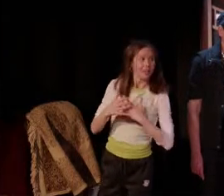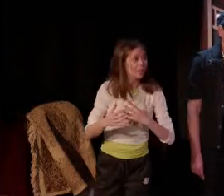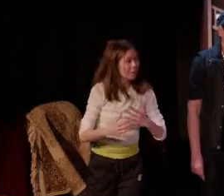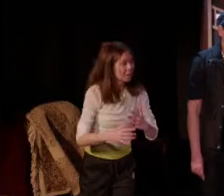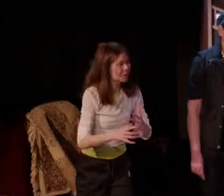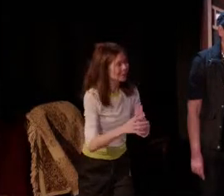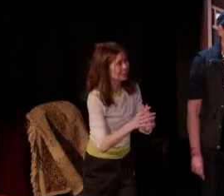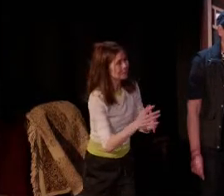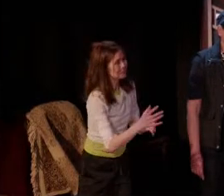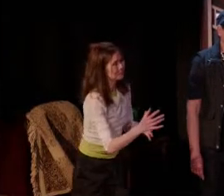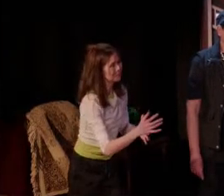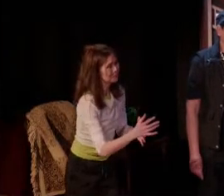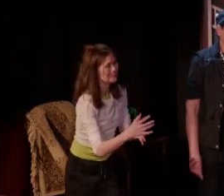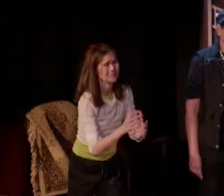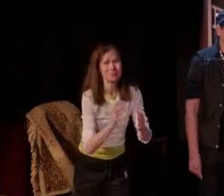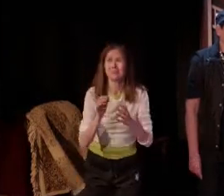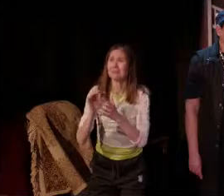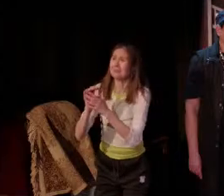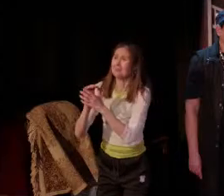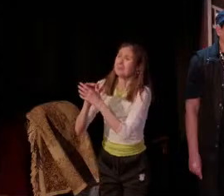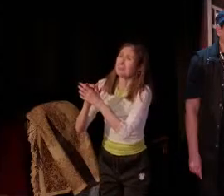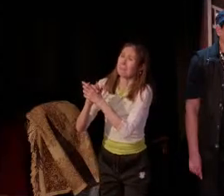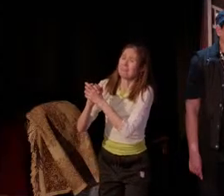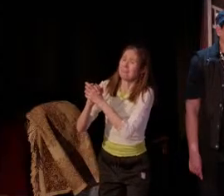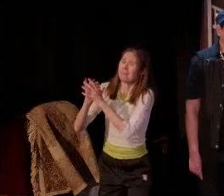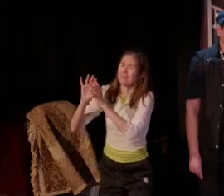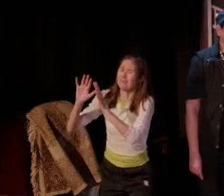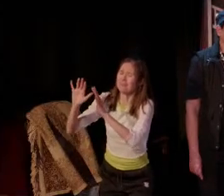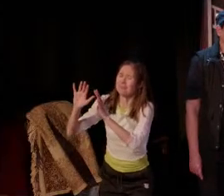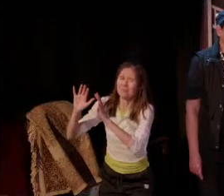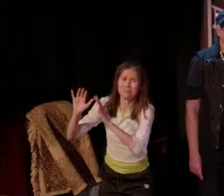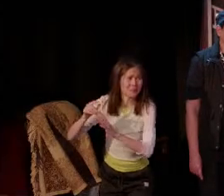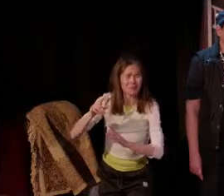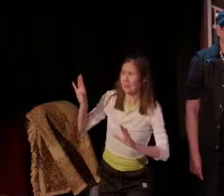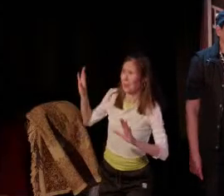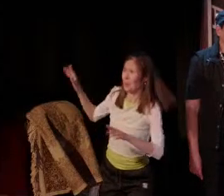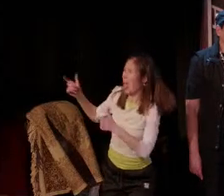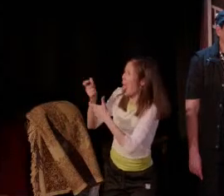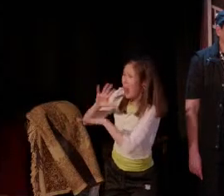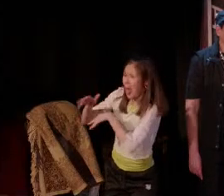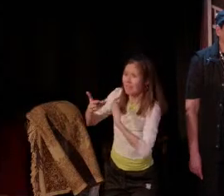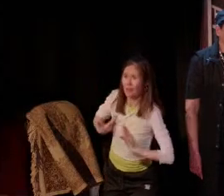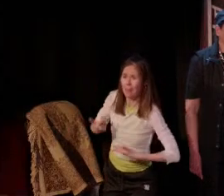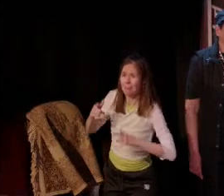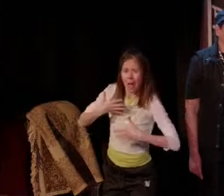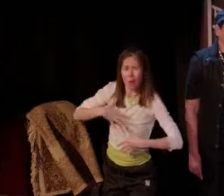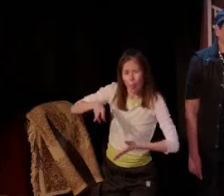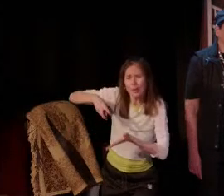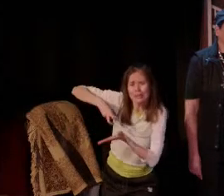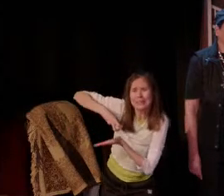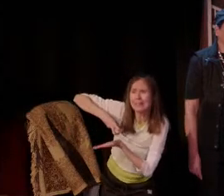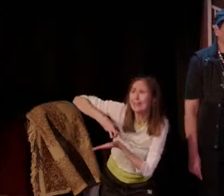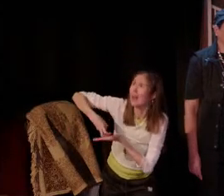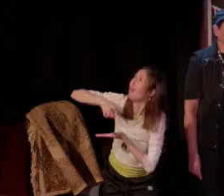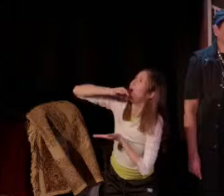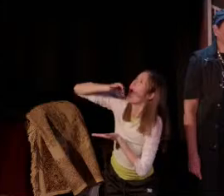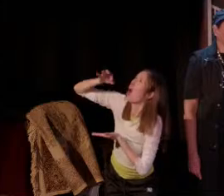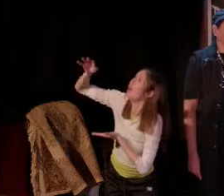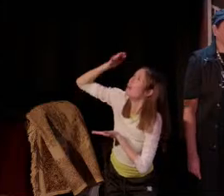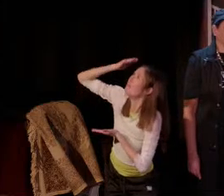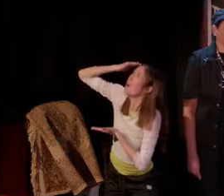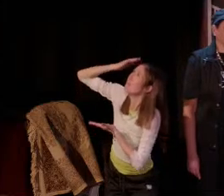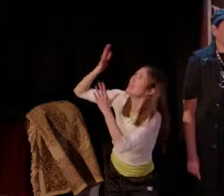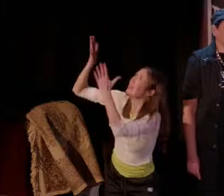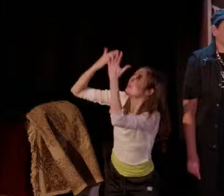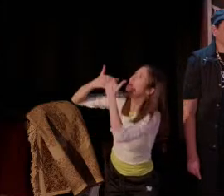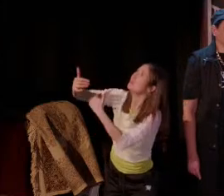me leave. And do not say it's superstition that I kneel and then ask for her blessing.